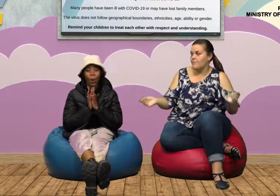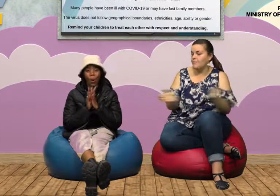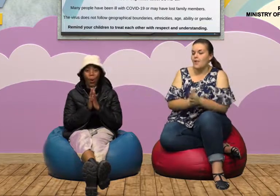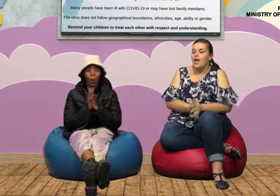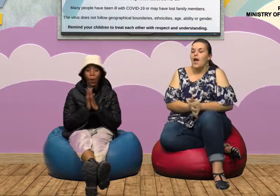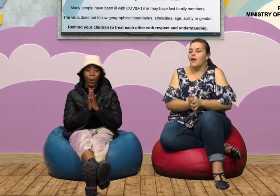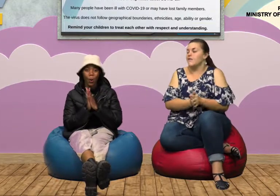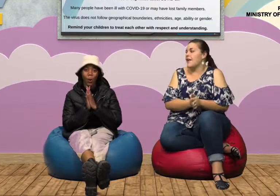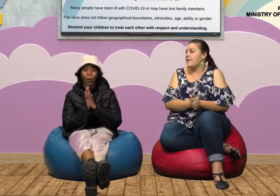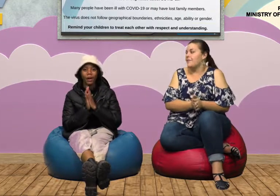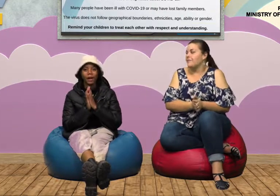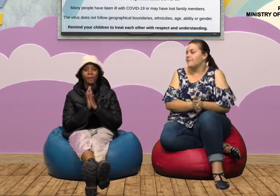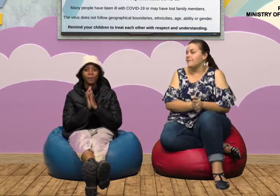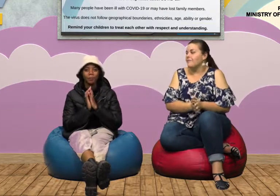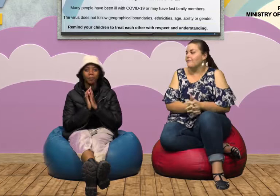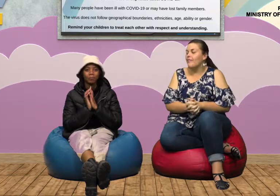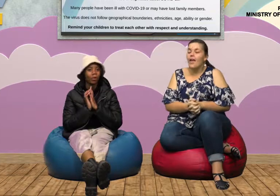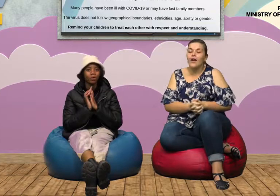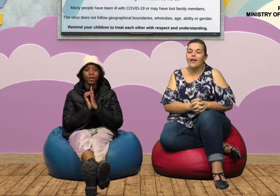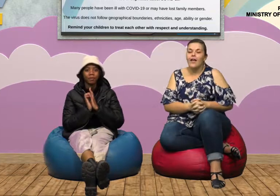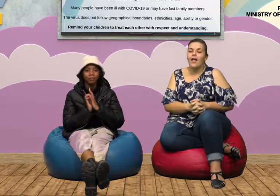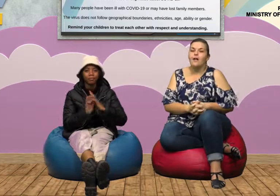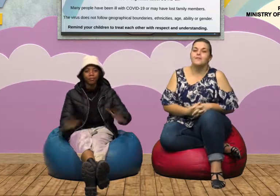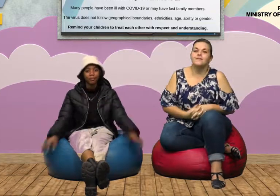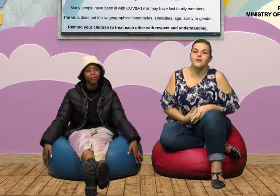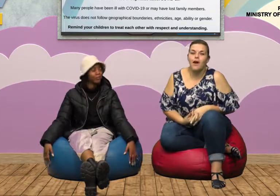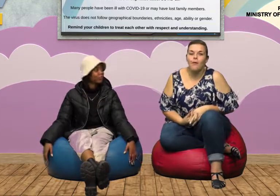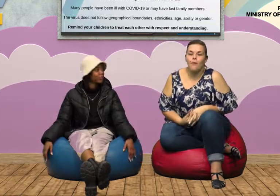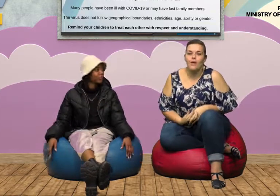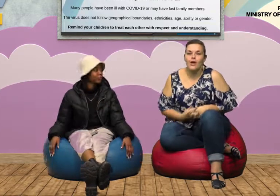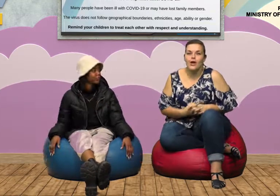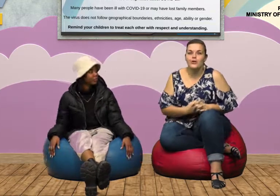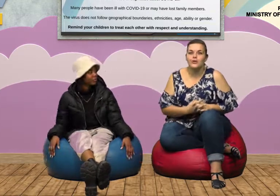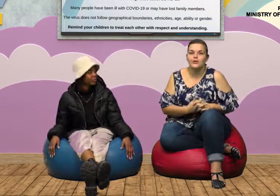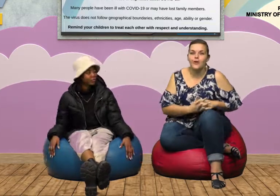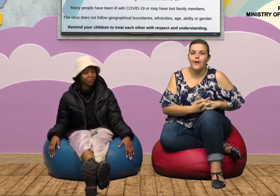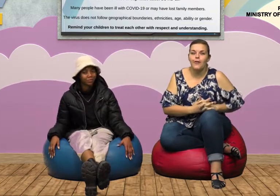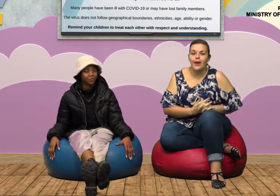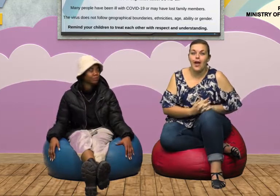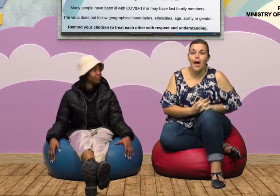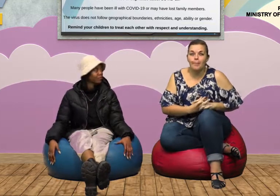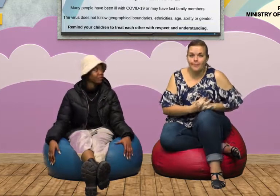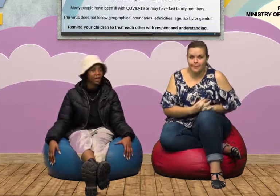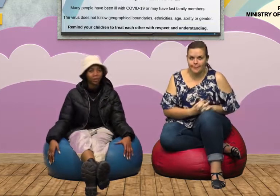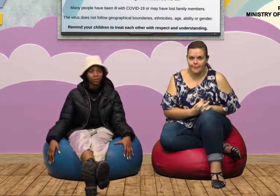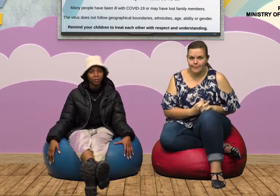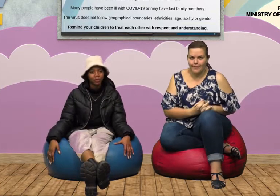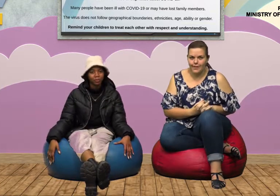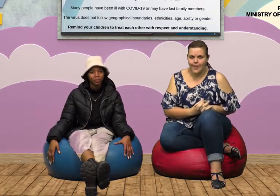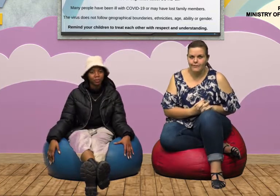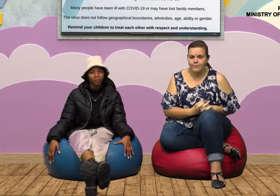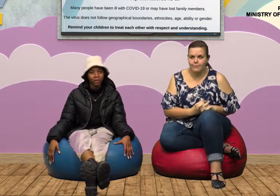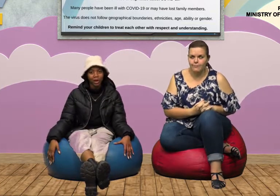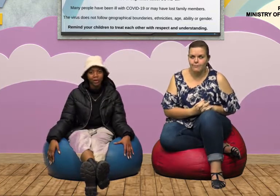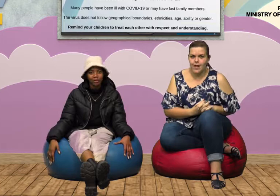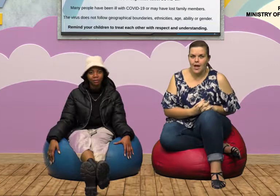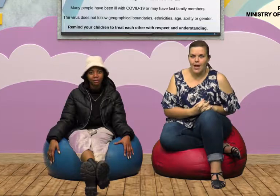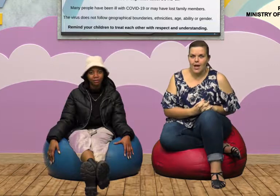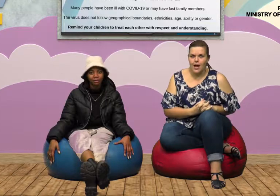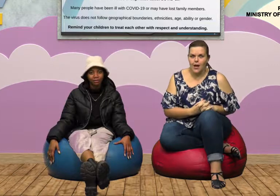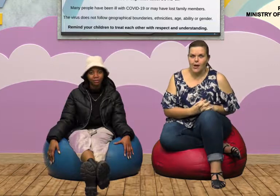the room. Are you ready? I am. Phone ready. I'm going to start now. One, two, three. Up. Down. Left.